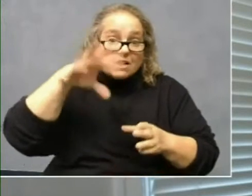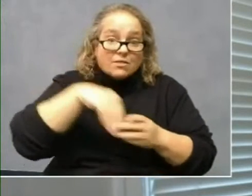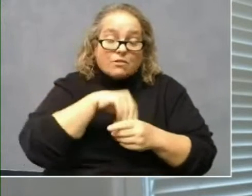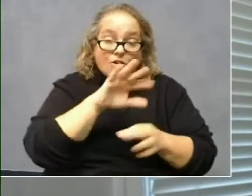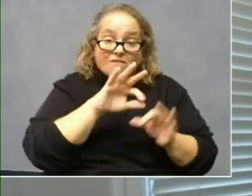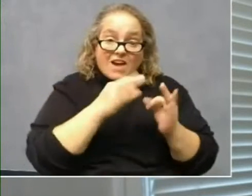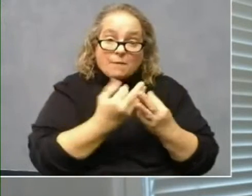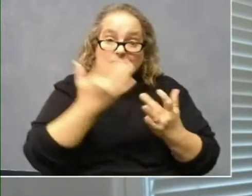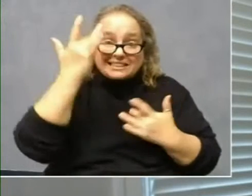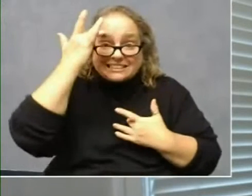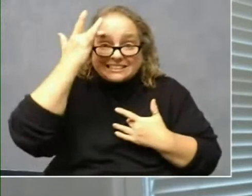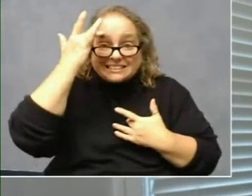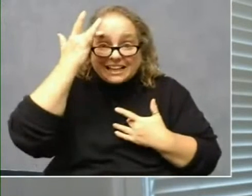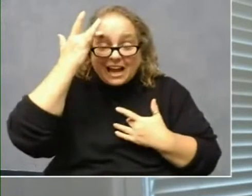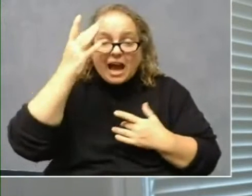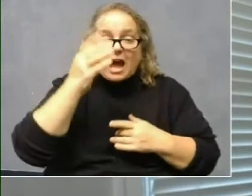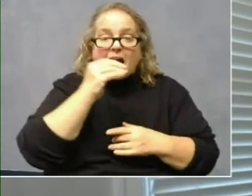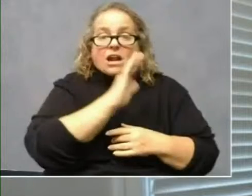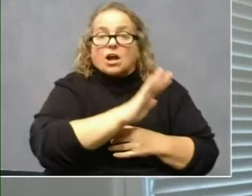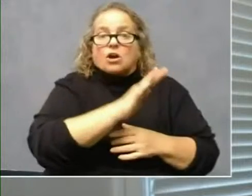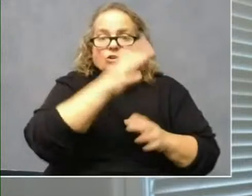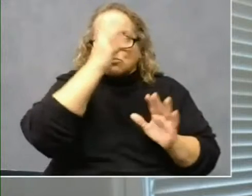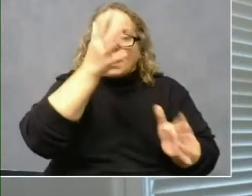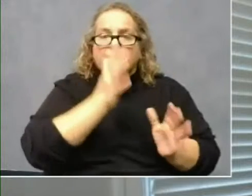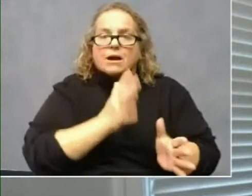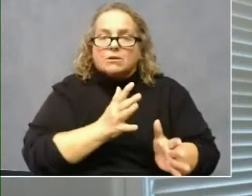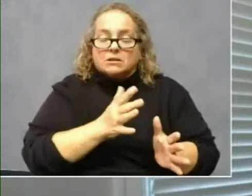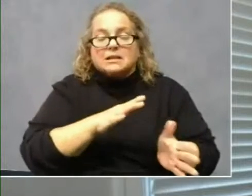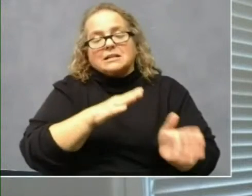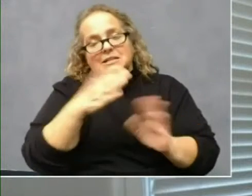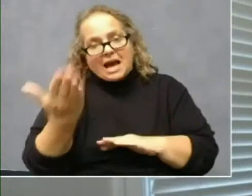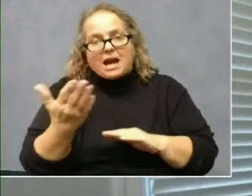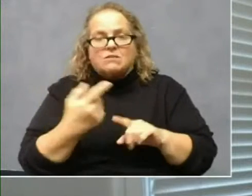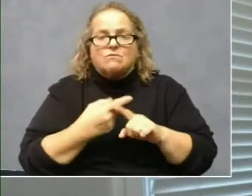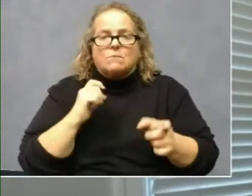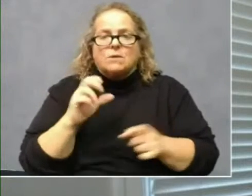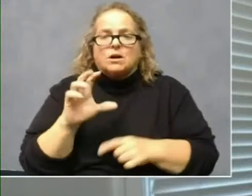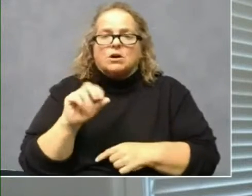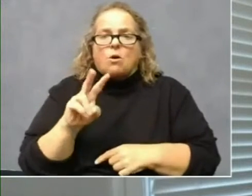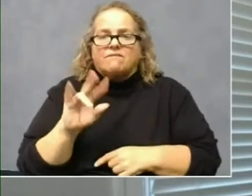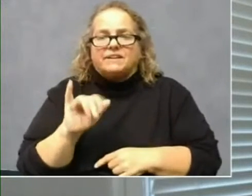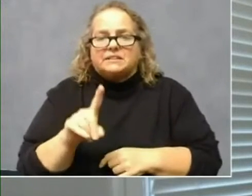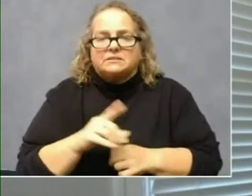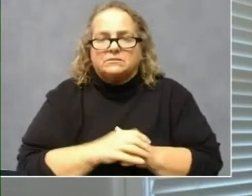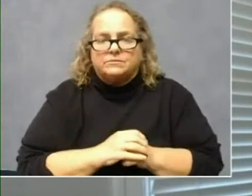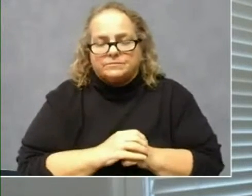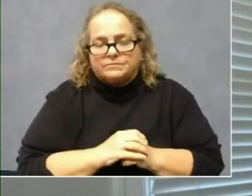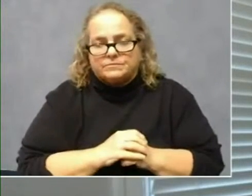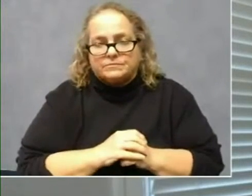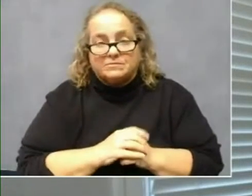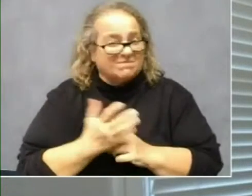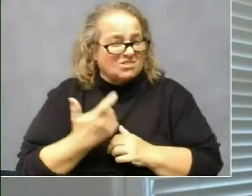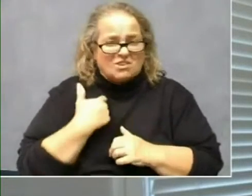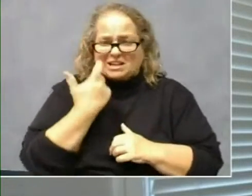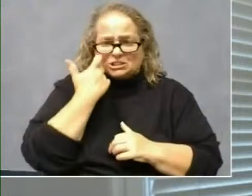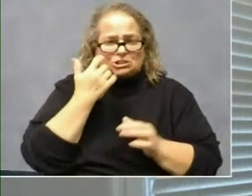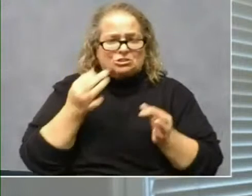person's grandparent died from COVID. So I just described a chain of events that involved one